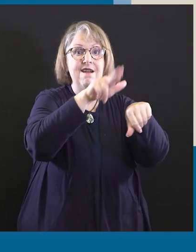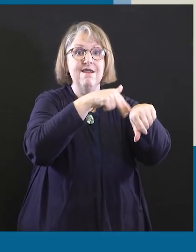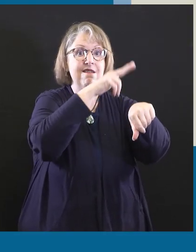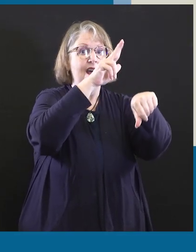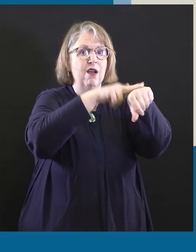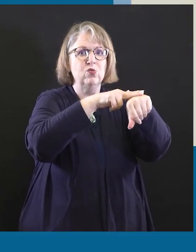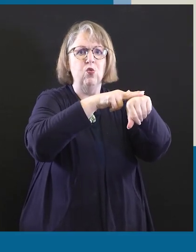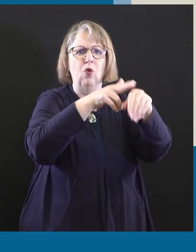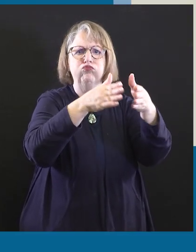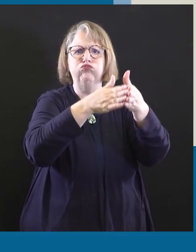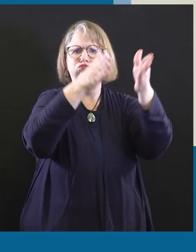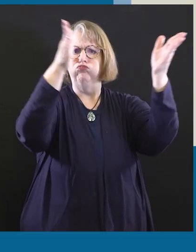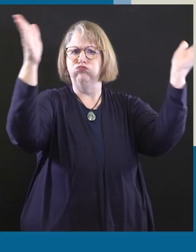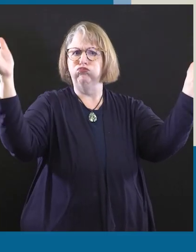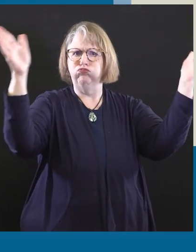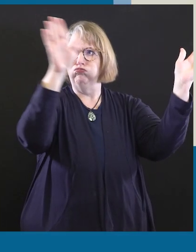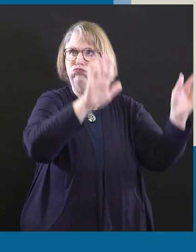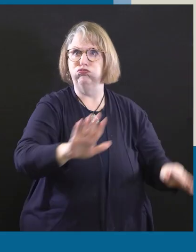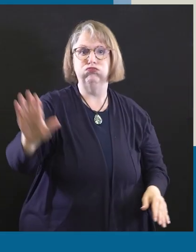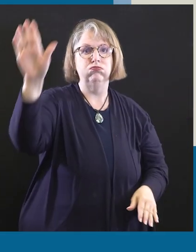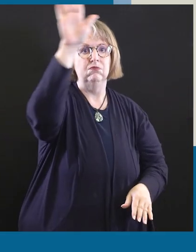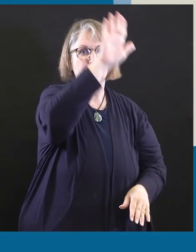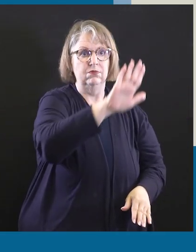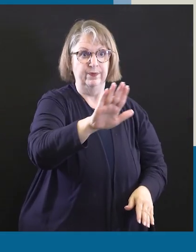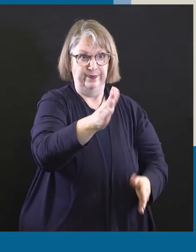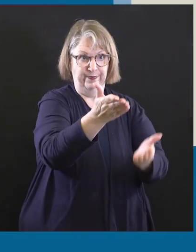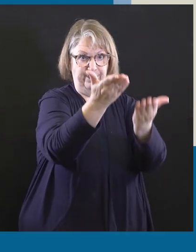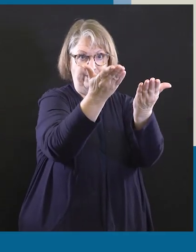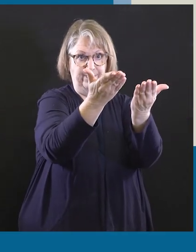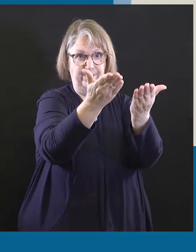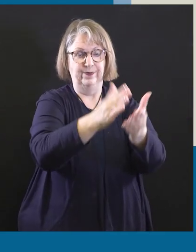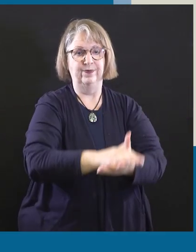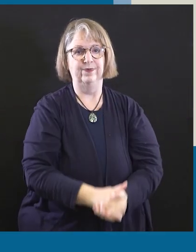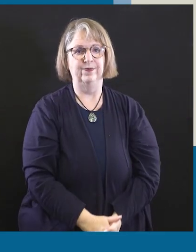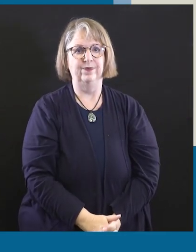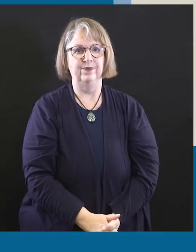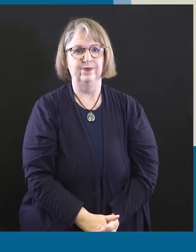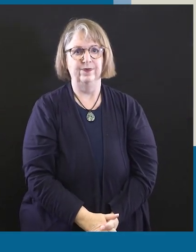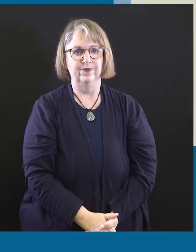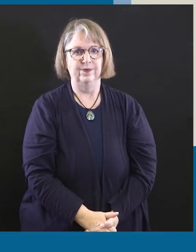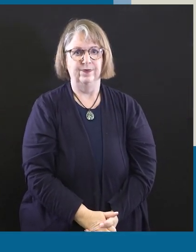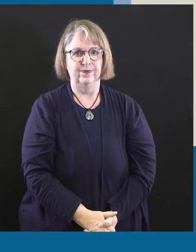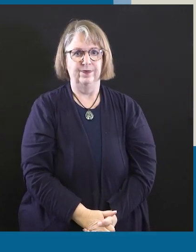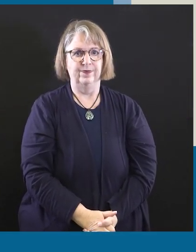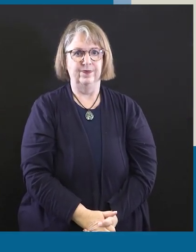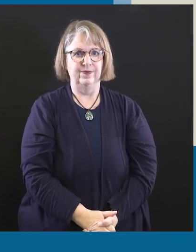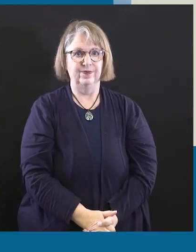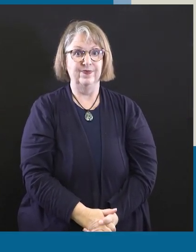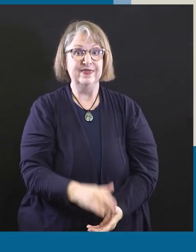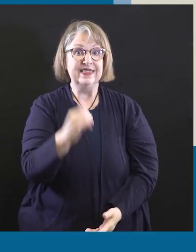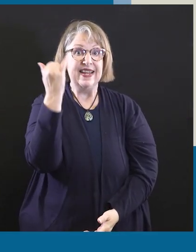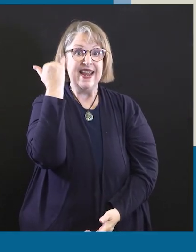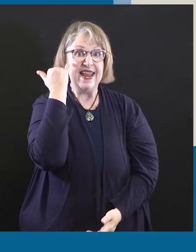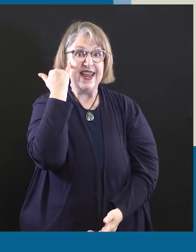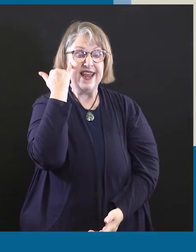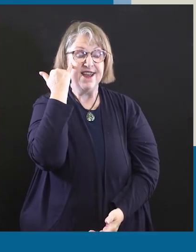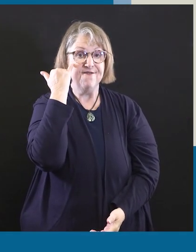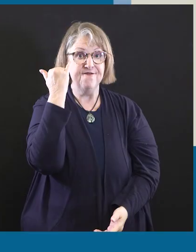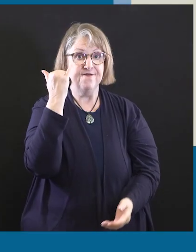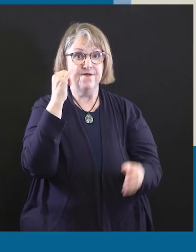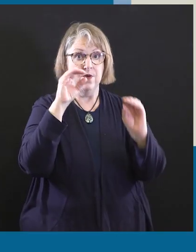Or if the organization is a national organization serving all of the U.S., click on that box too.